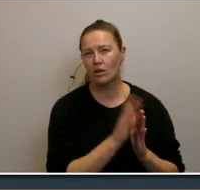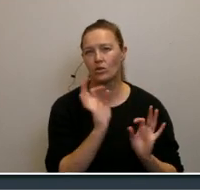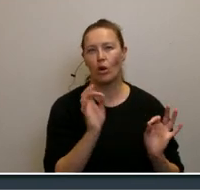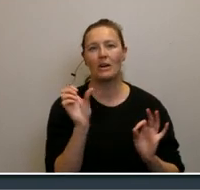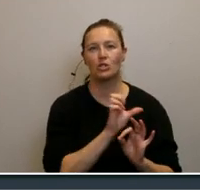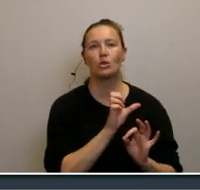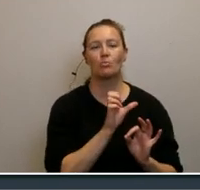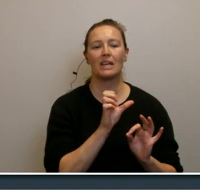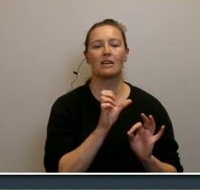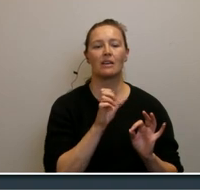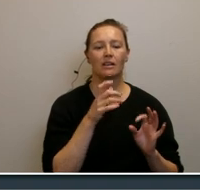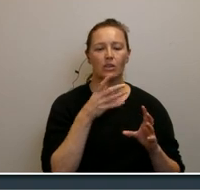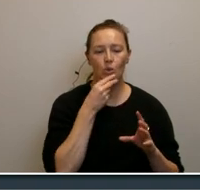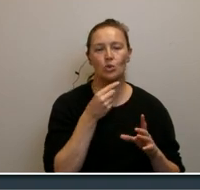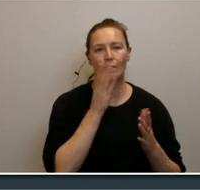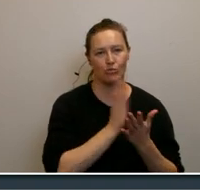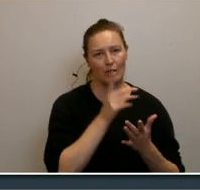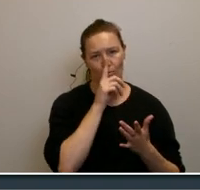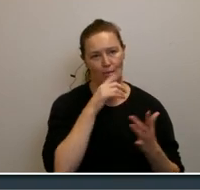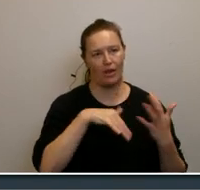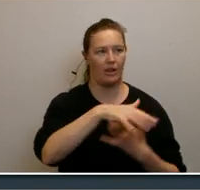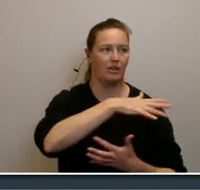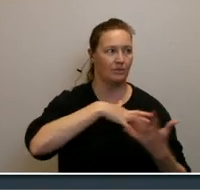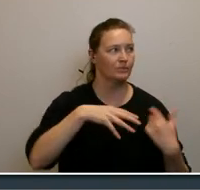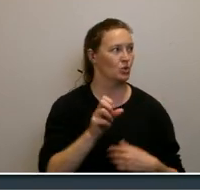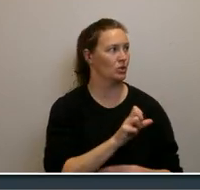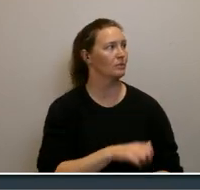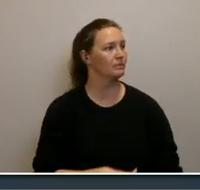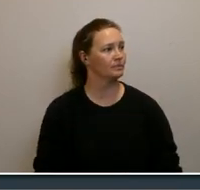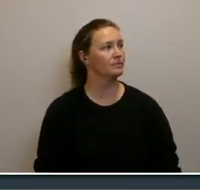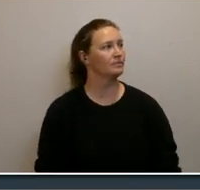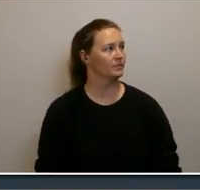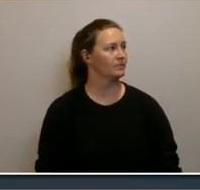sounds of oral words. Thank you. Anything?